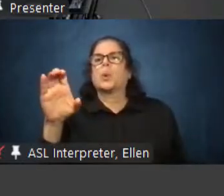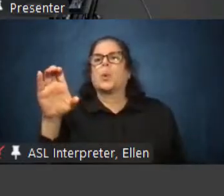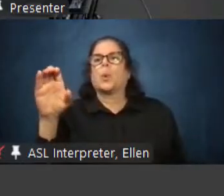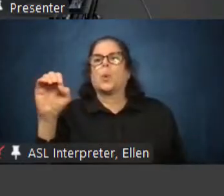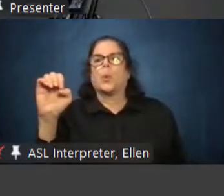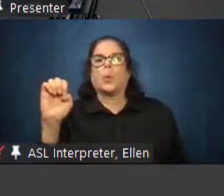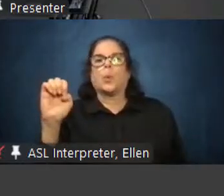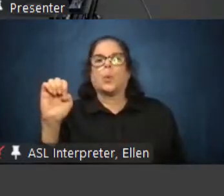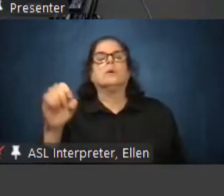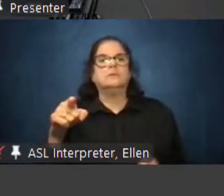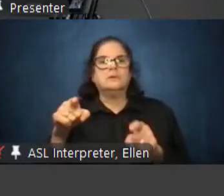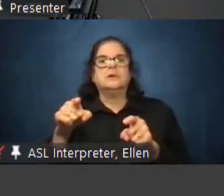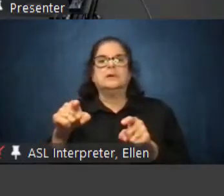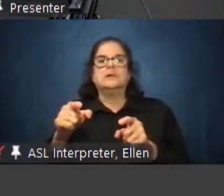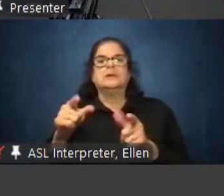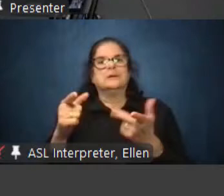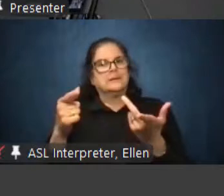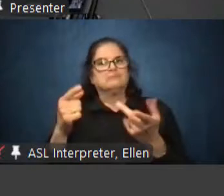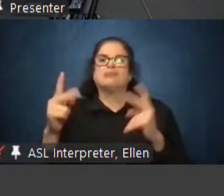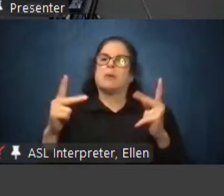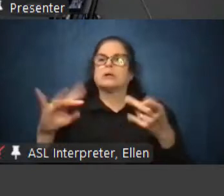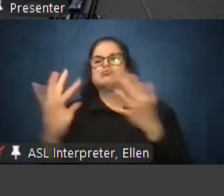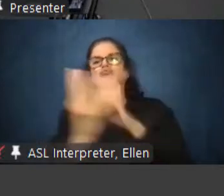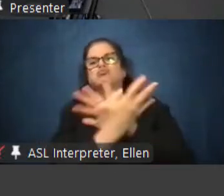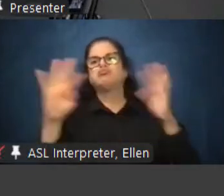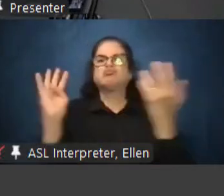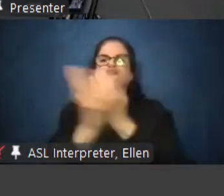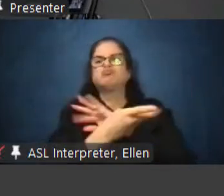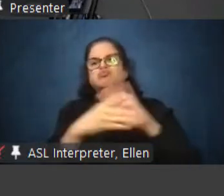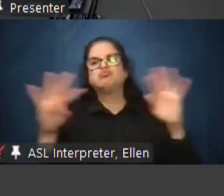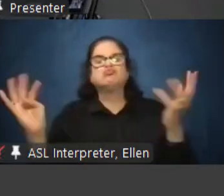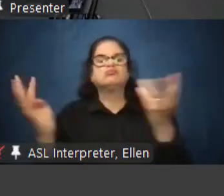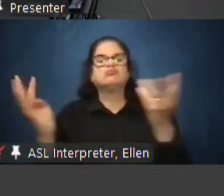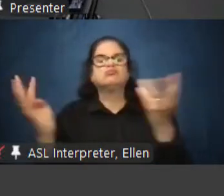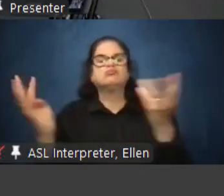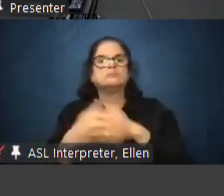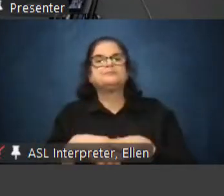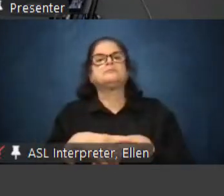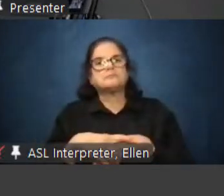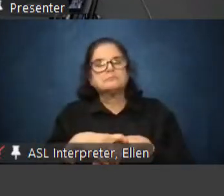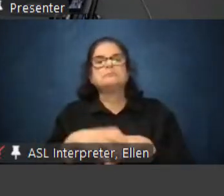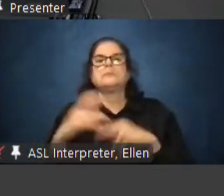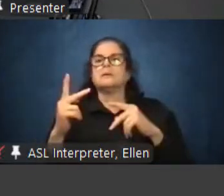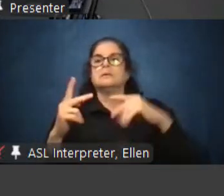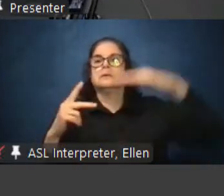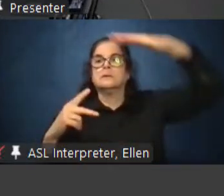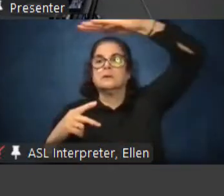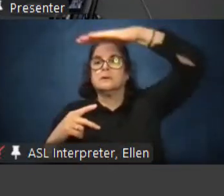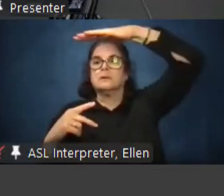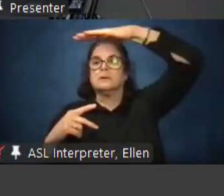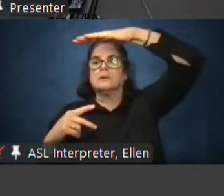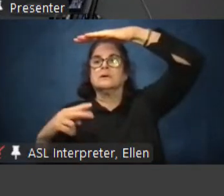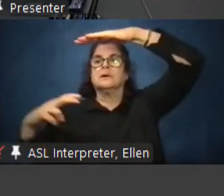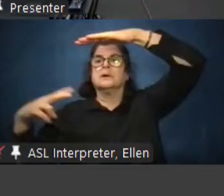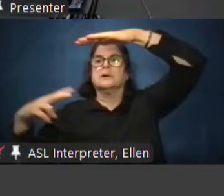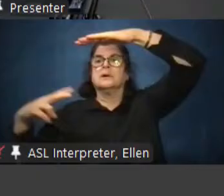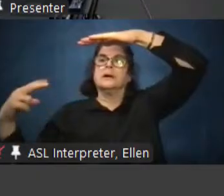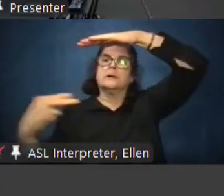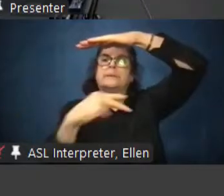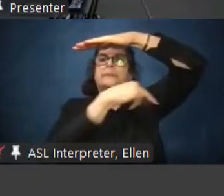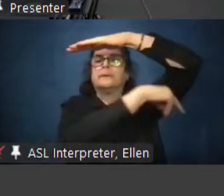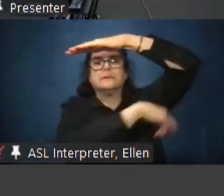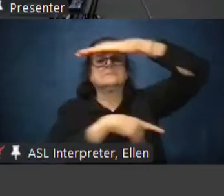public space post-project, just kind of a pass-through plaza available to the public underneath the structure there. And these are ornamental pavers in that plaza.